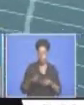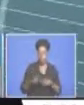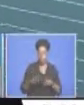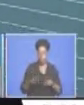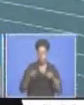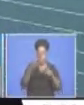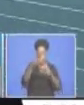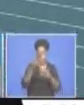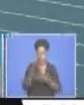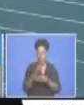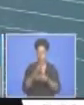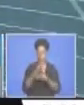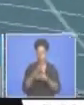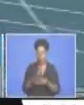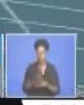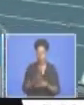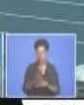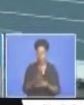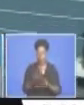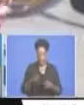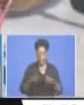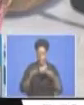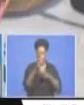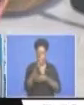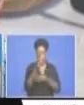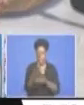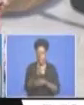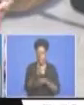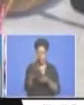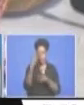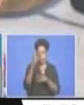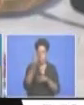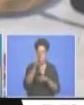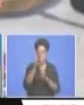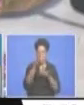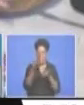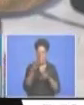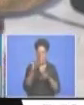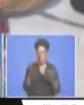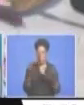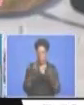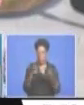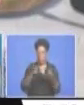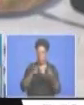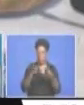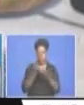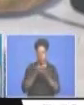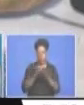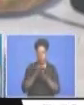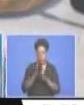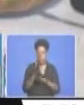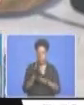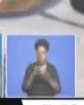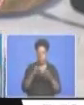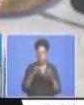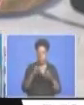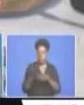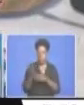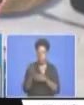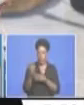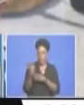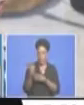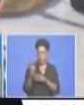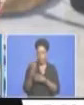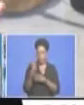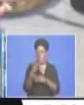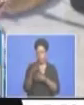and actually submitting themselves to or subjecting themselves to testing. So we haven't had any issues or major issues over the last,